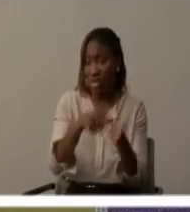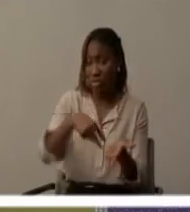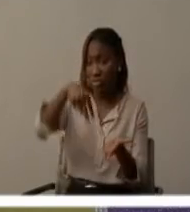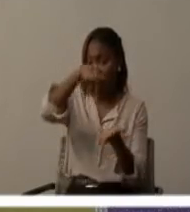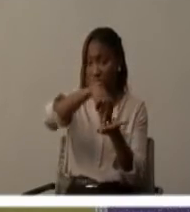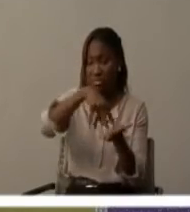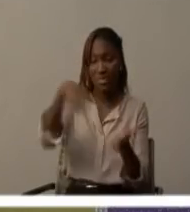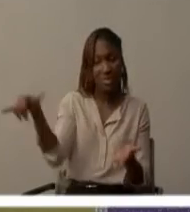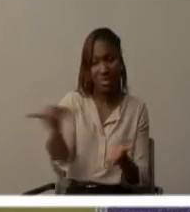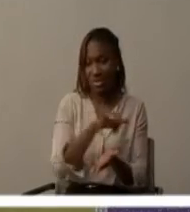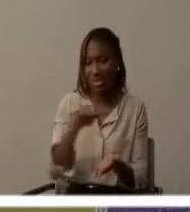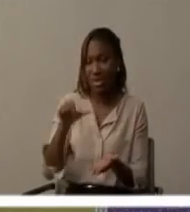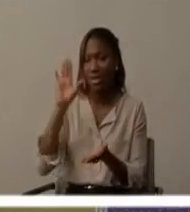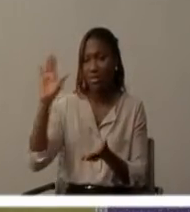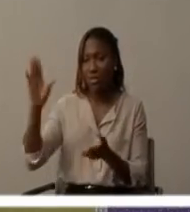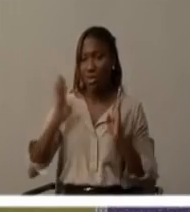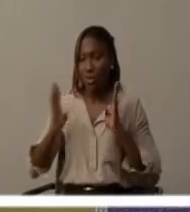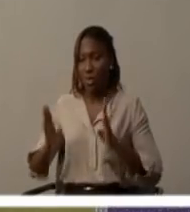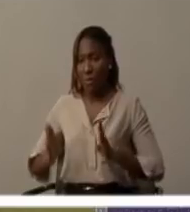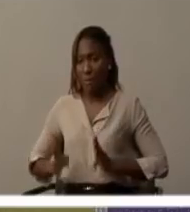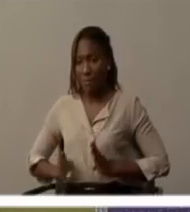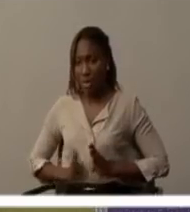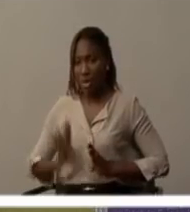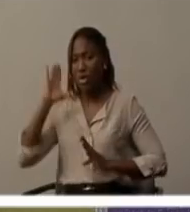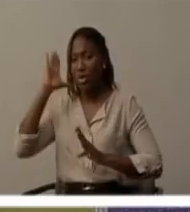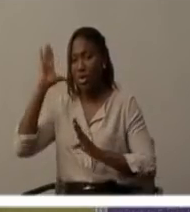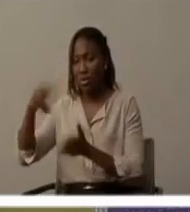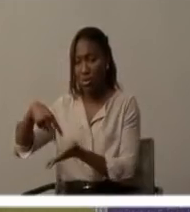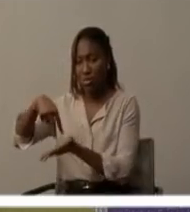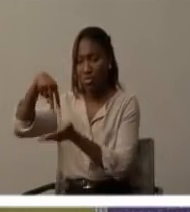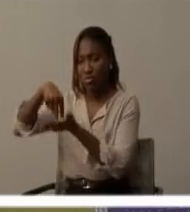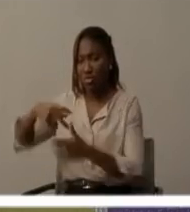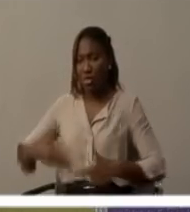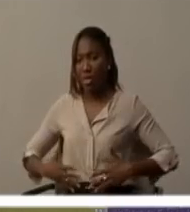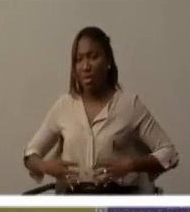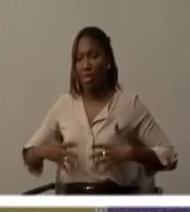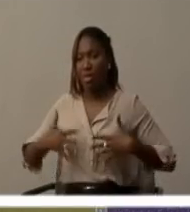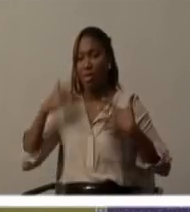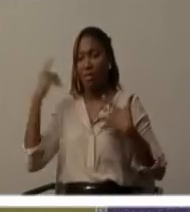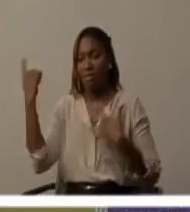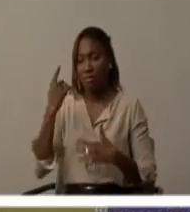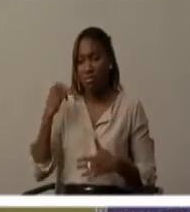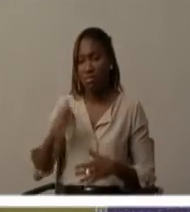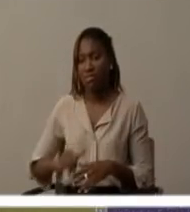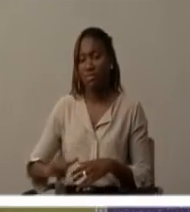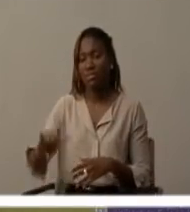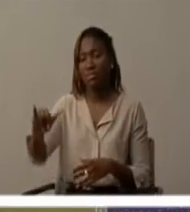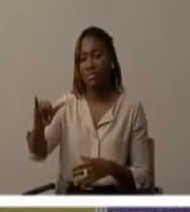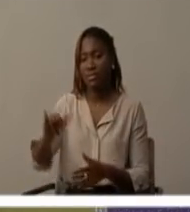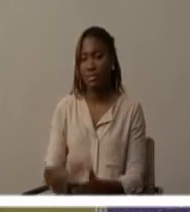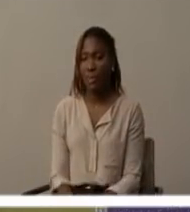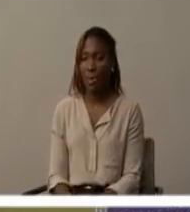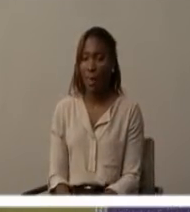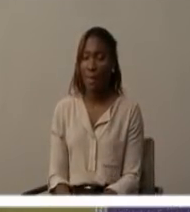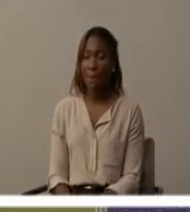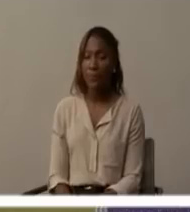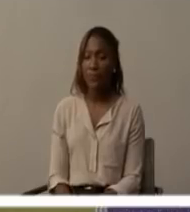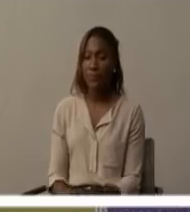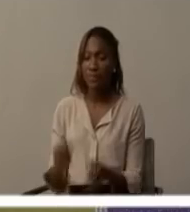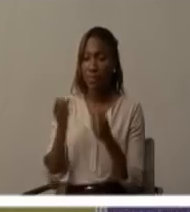your own mortal bodies through his spirit living in you.